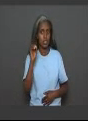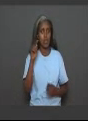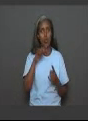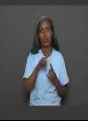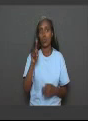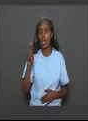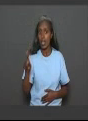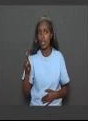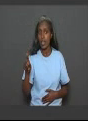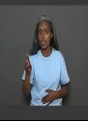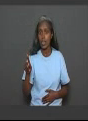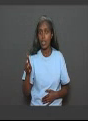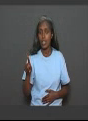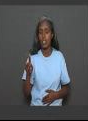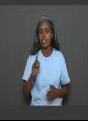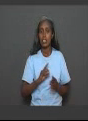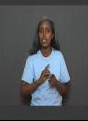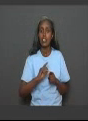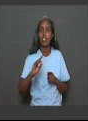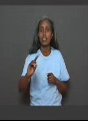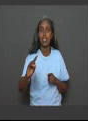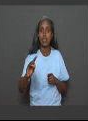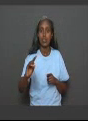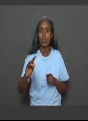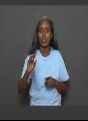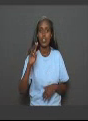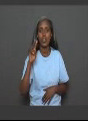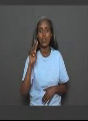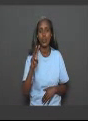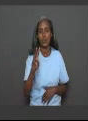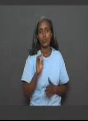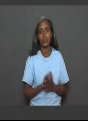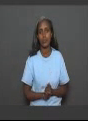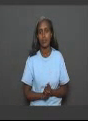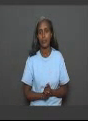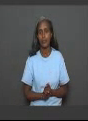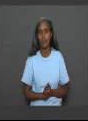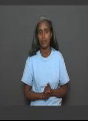0 to 1 has a distance of 2.